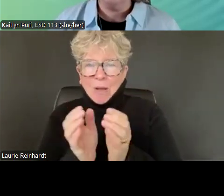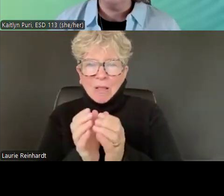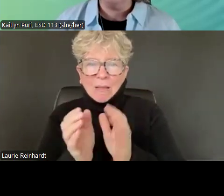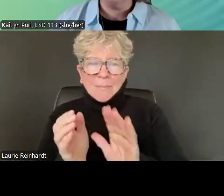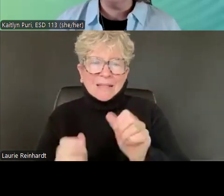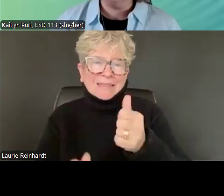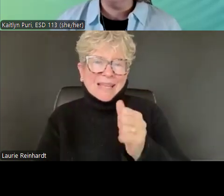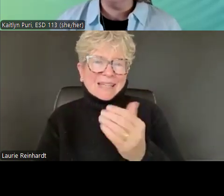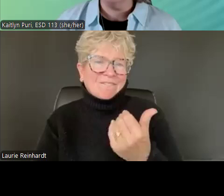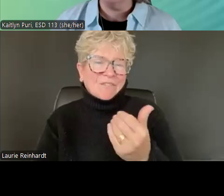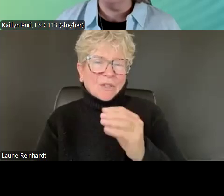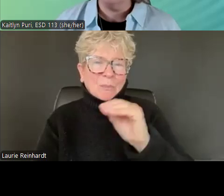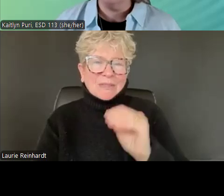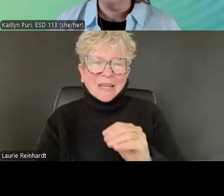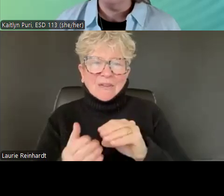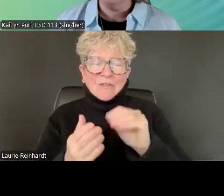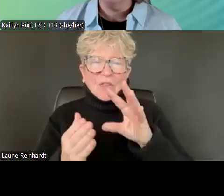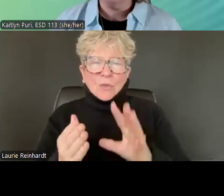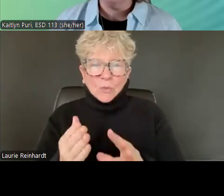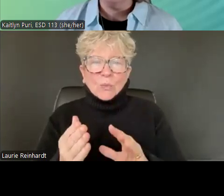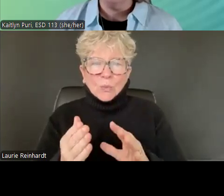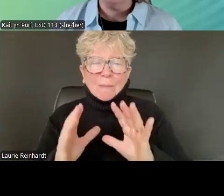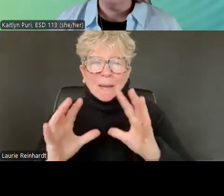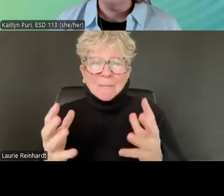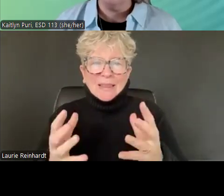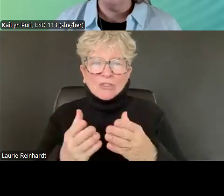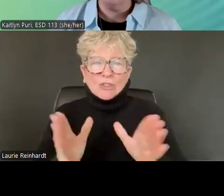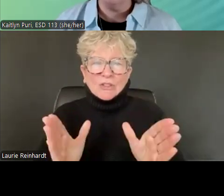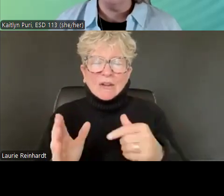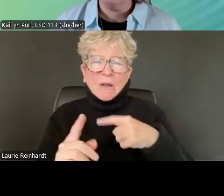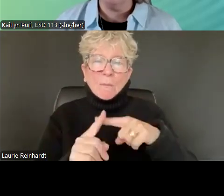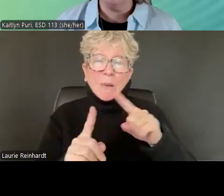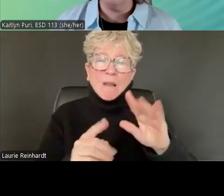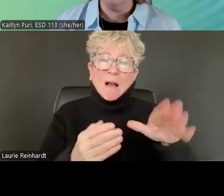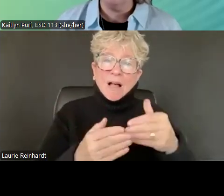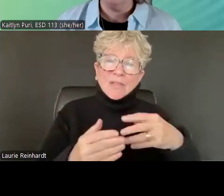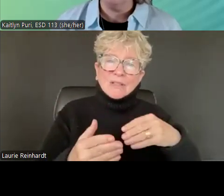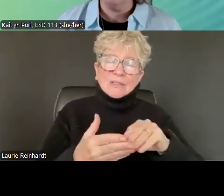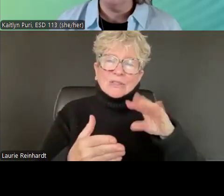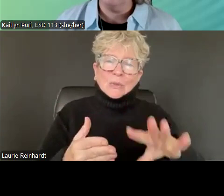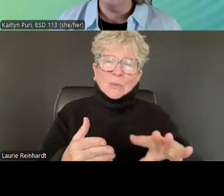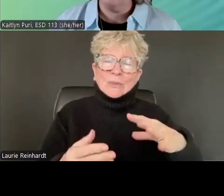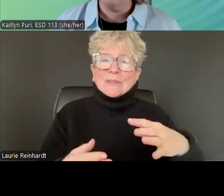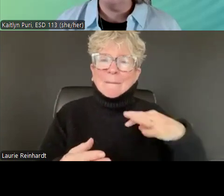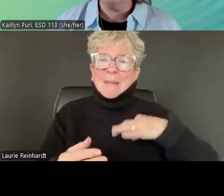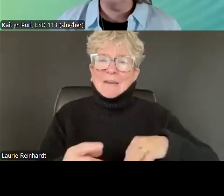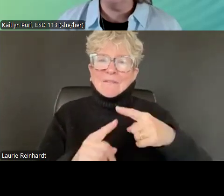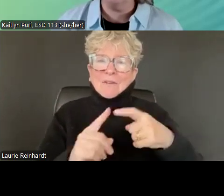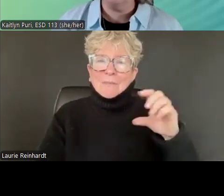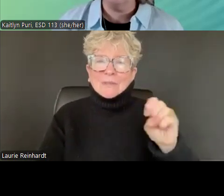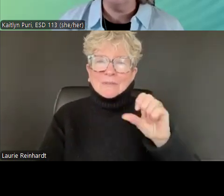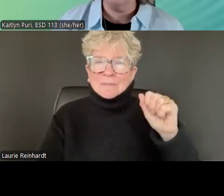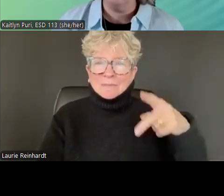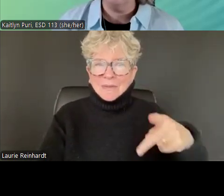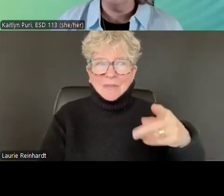to 15% of the student population, but all students benefit from having a student assistance program in their